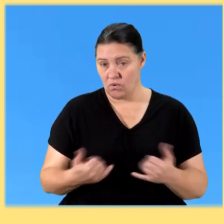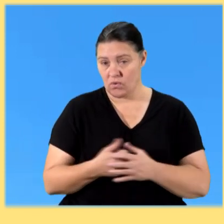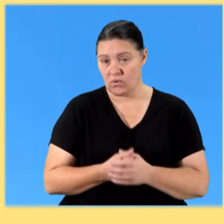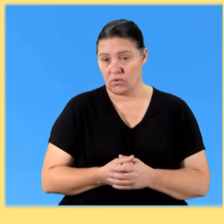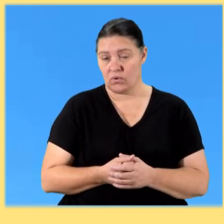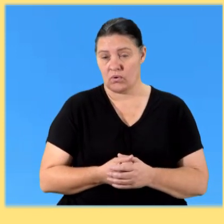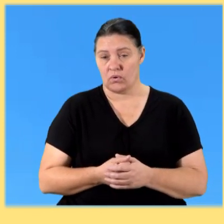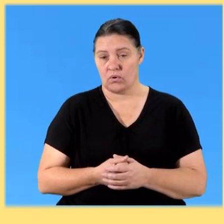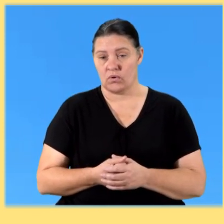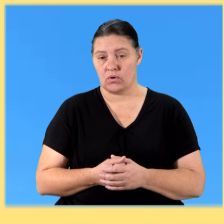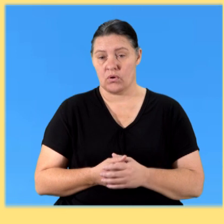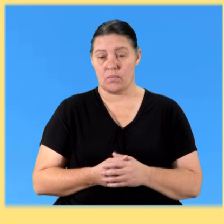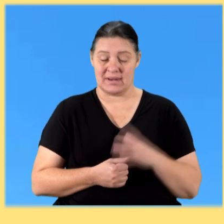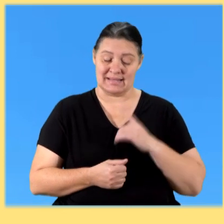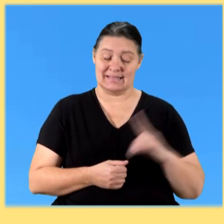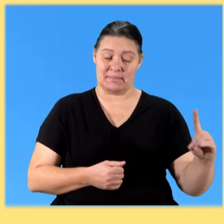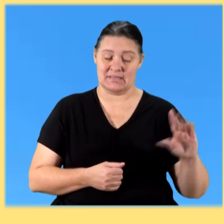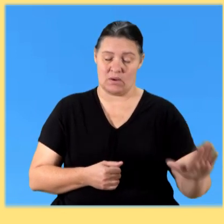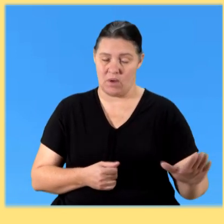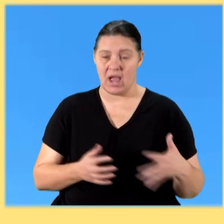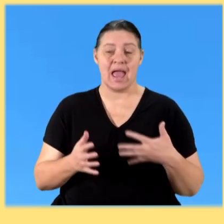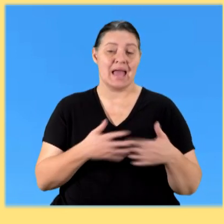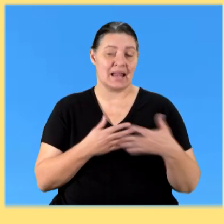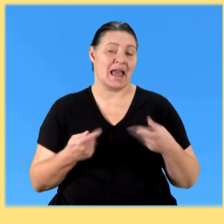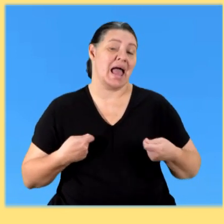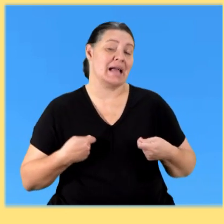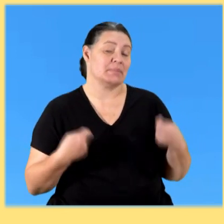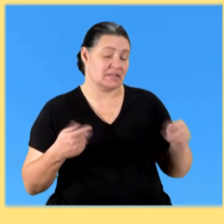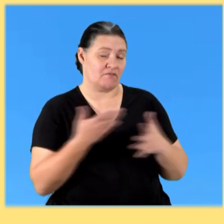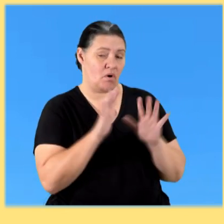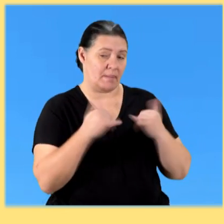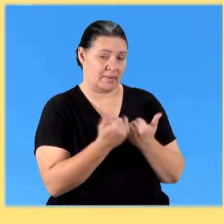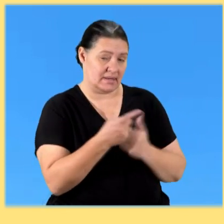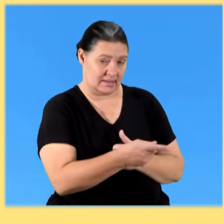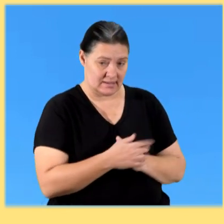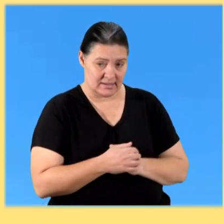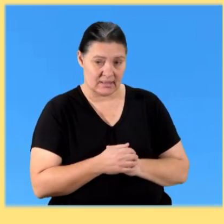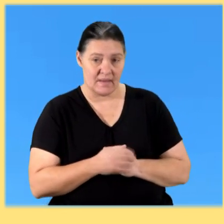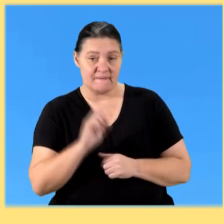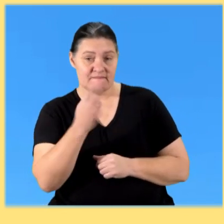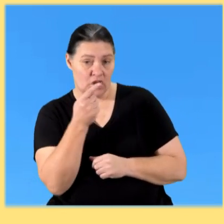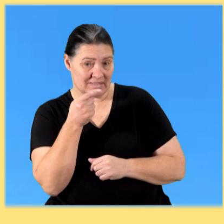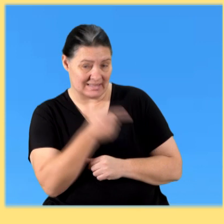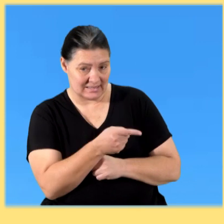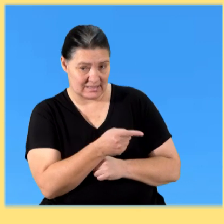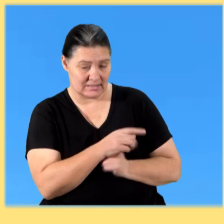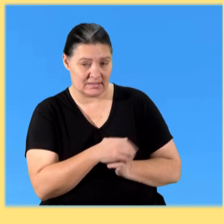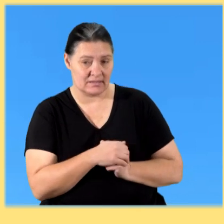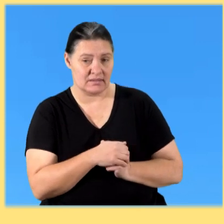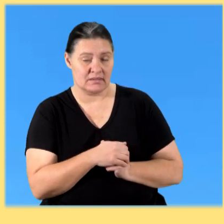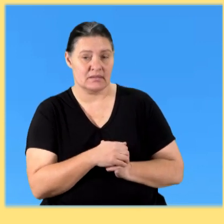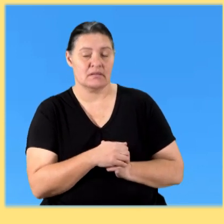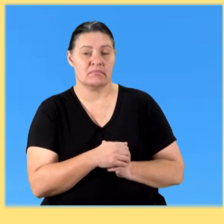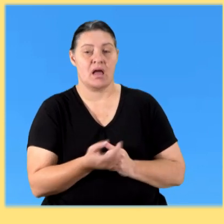going to be on the debit side because now we are dealing with expenses for the company. The first one is going